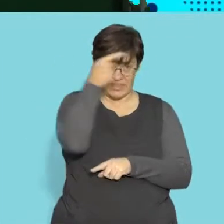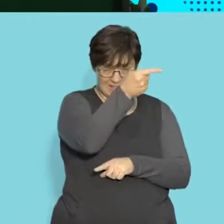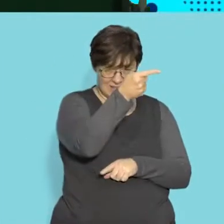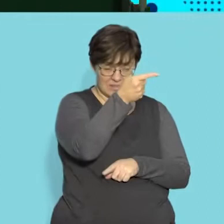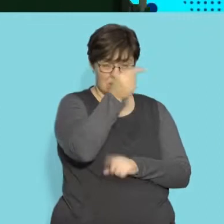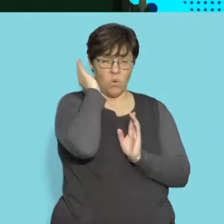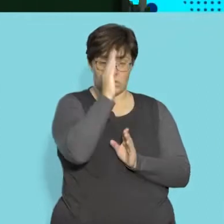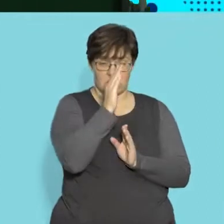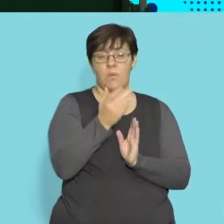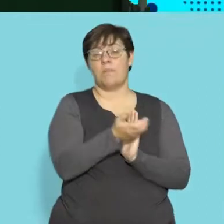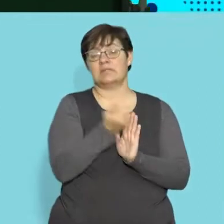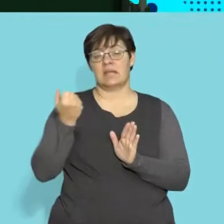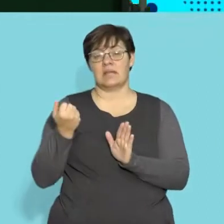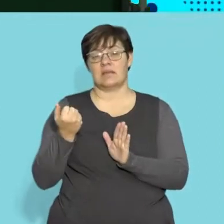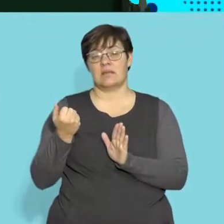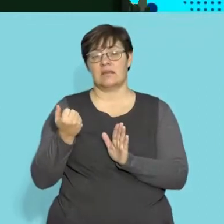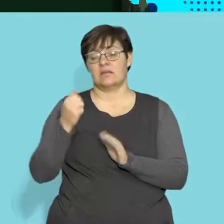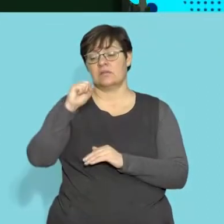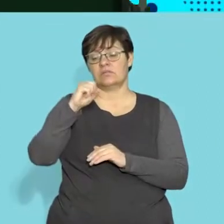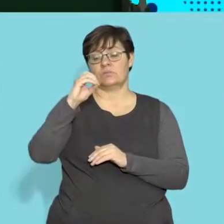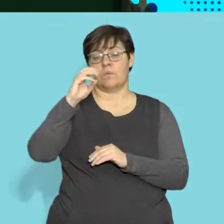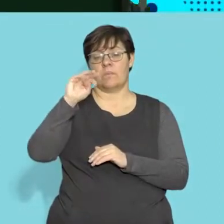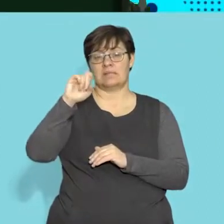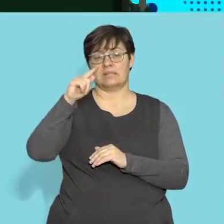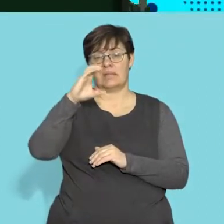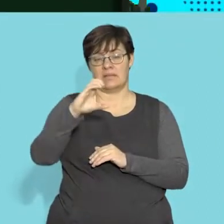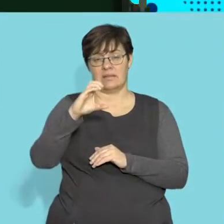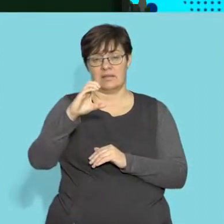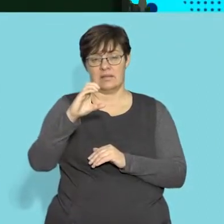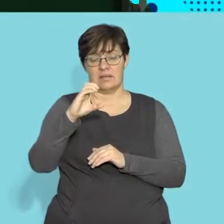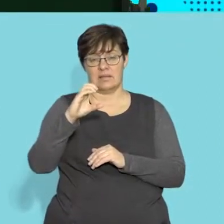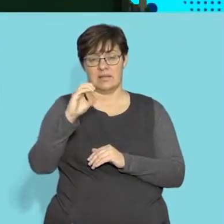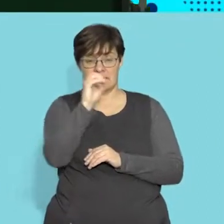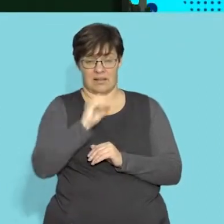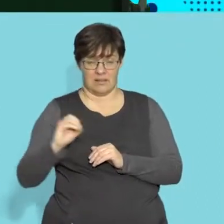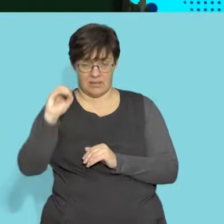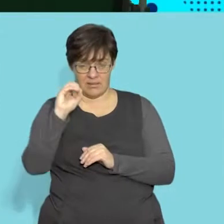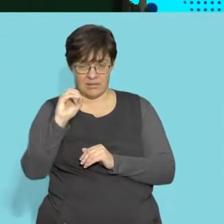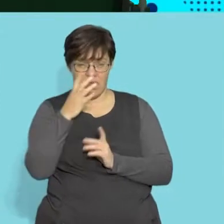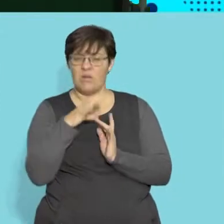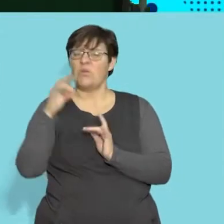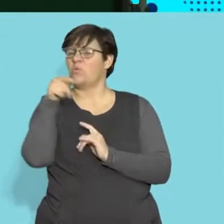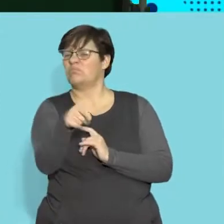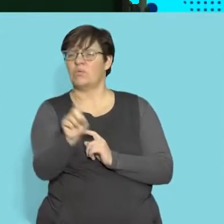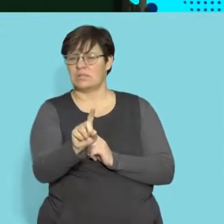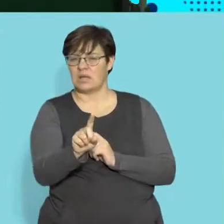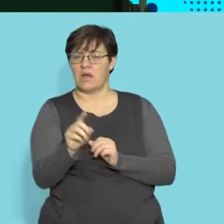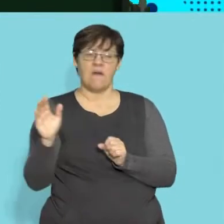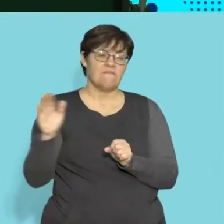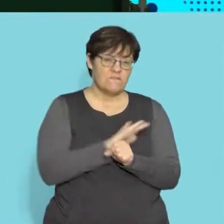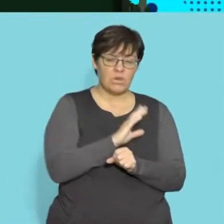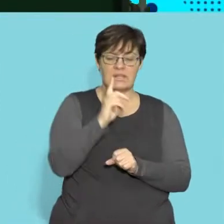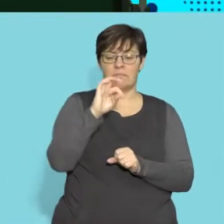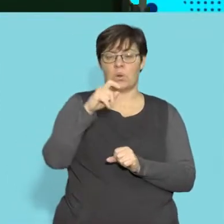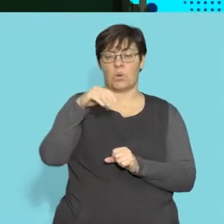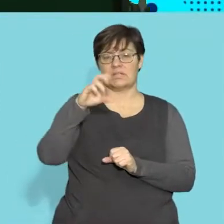this stallion horse, you need to take a somatic cell. What is unique about a somatic cell is that it has the full